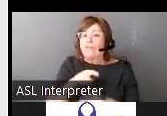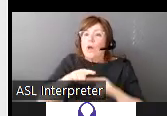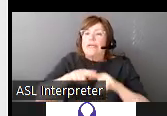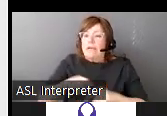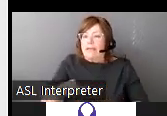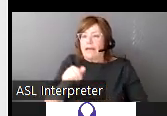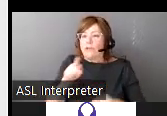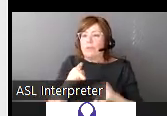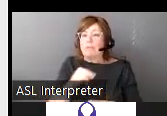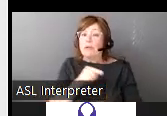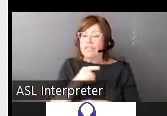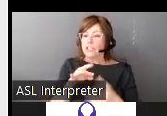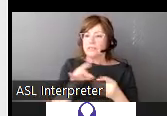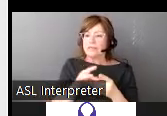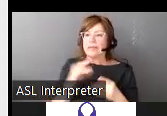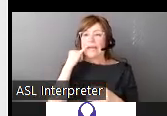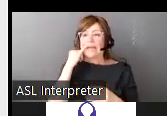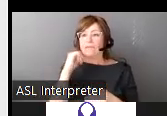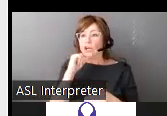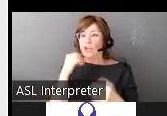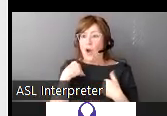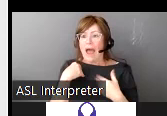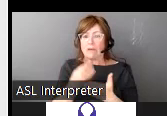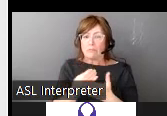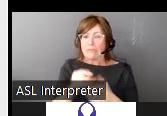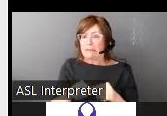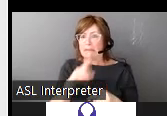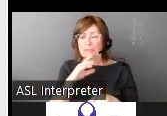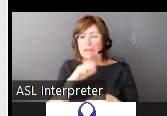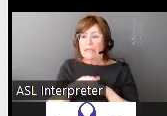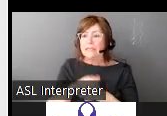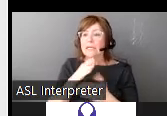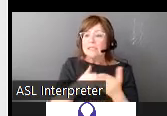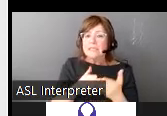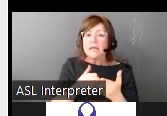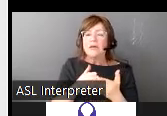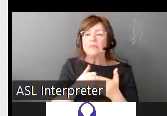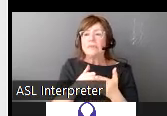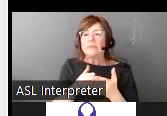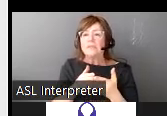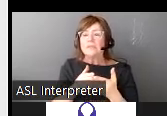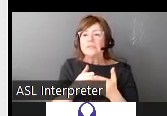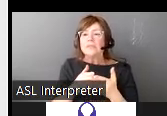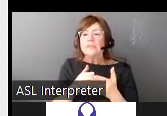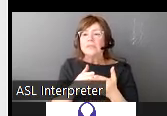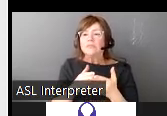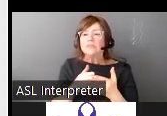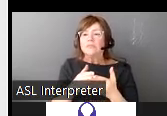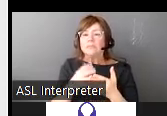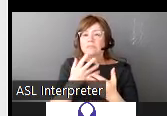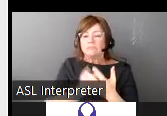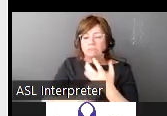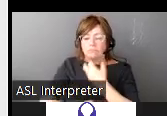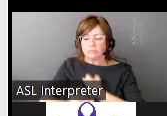as she points out, when this is not the case, some older adults may choose not to disclose anything to other people due to the shame